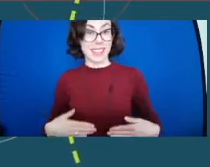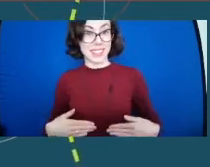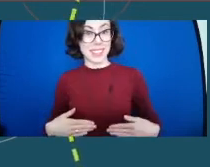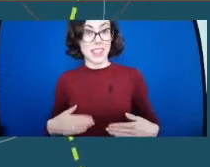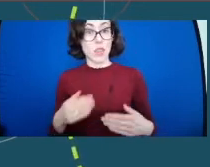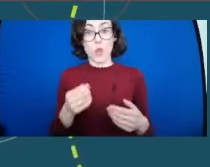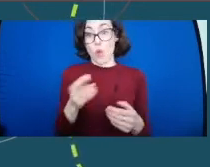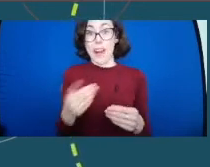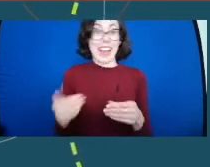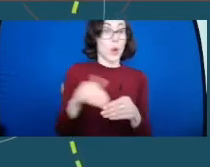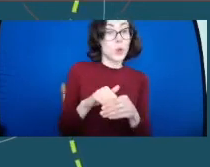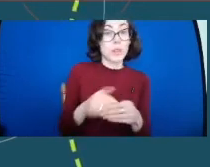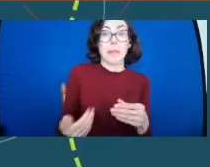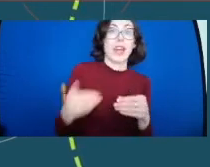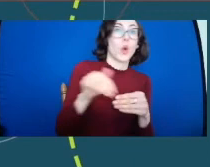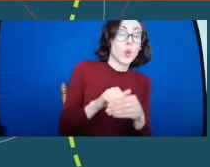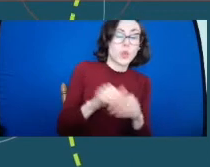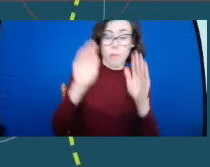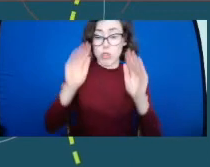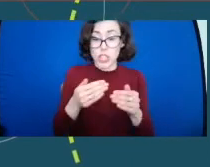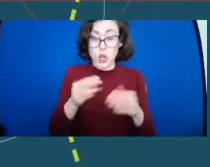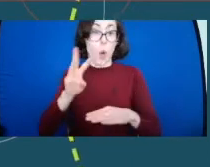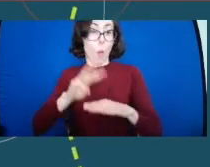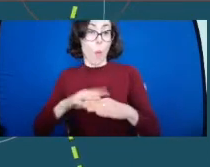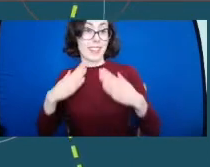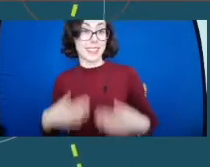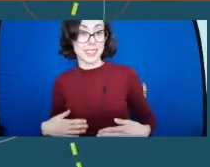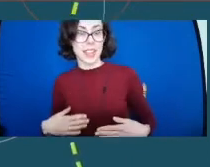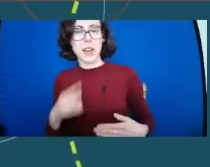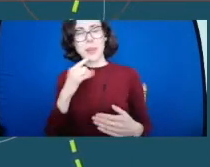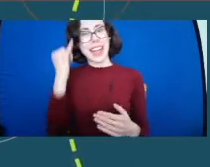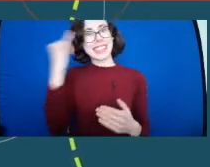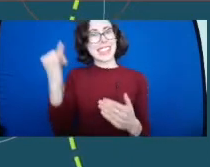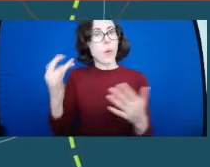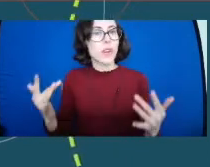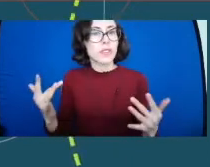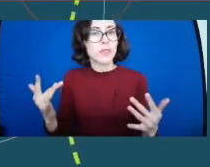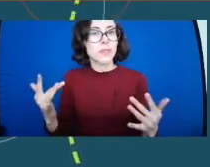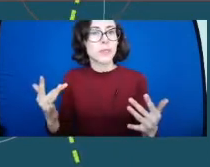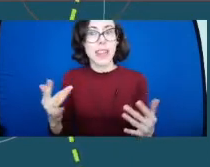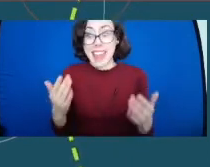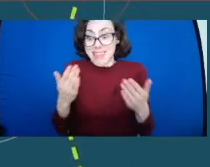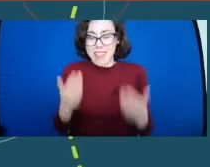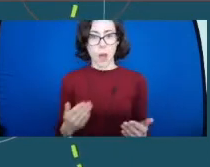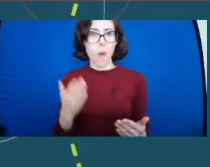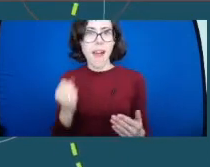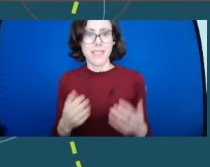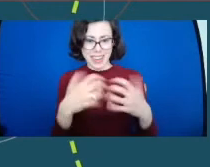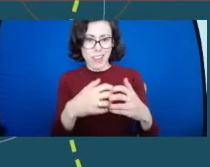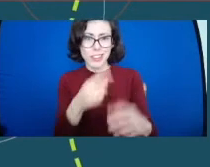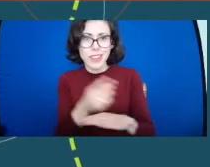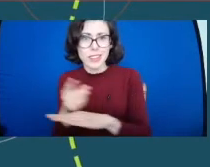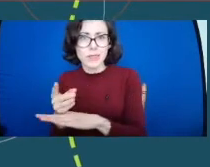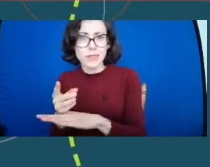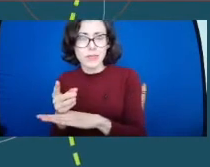it, inclusive precision wellness. But the whole idea here is that we now have the technologies available where we can begin